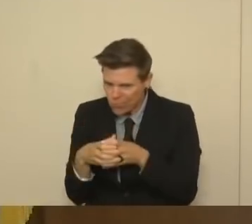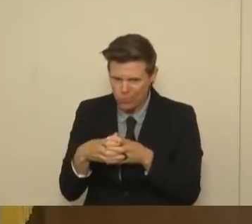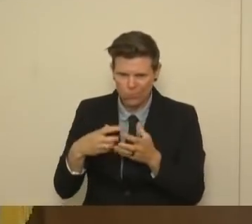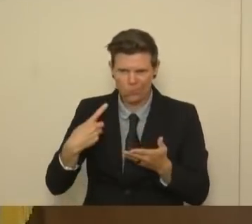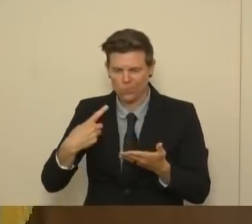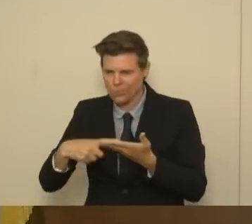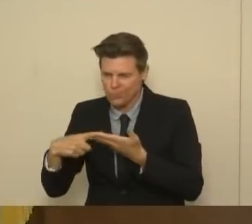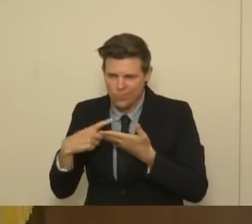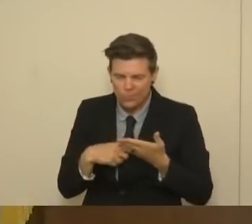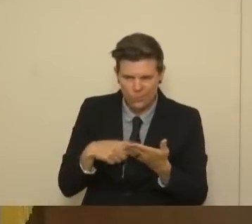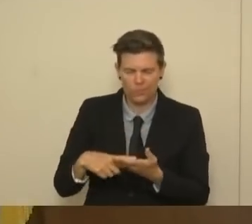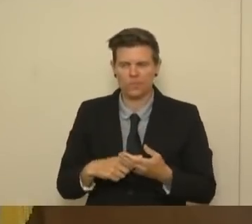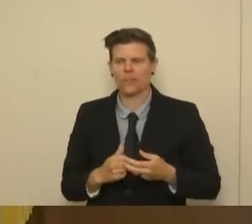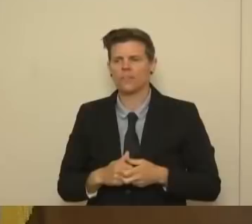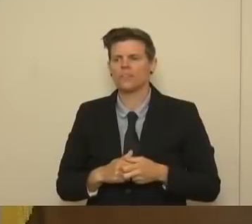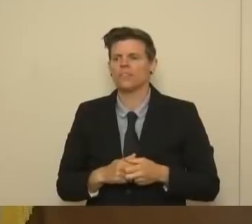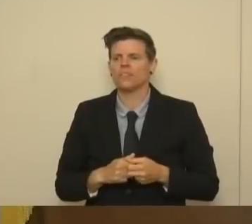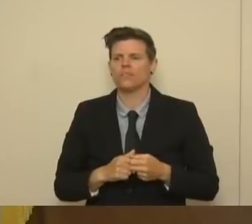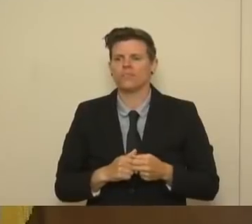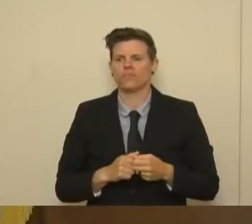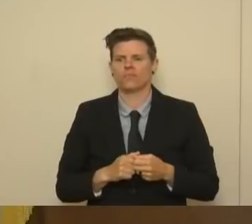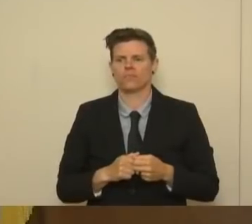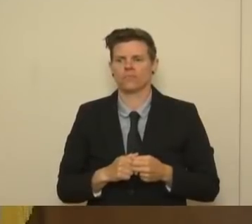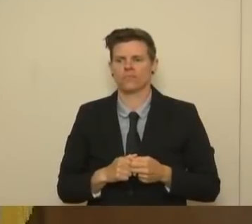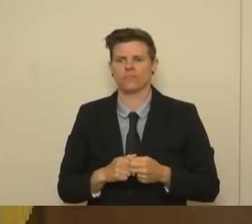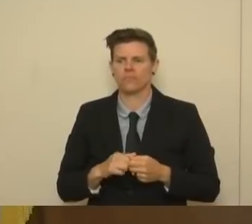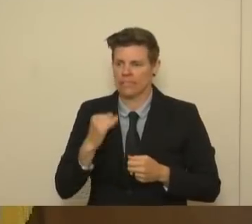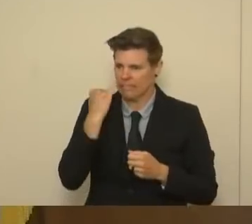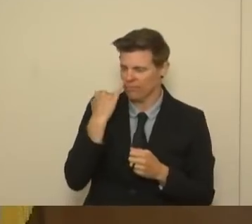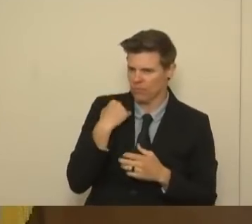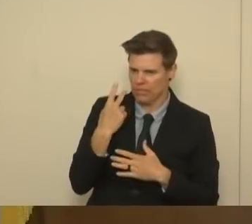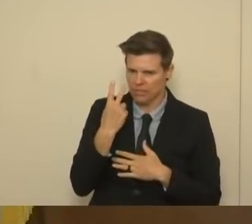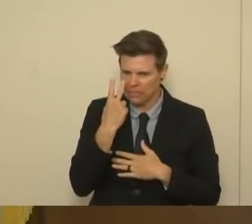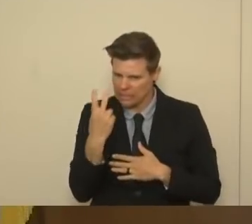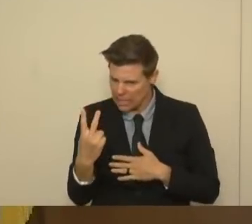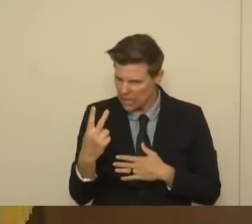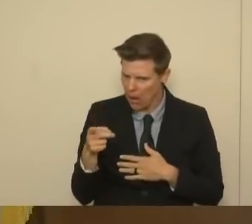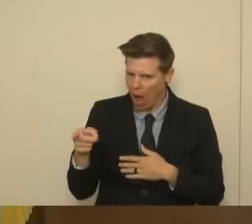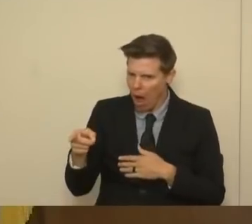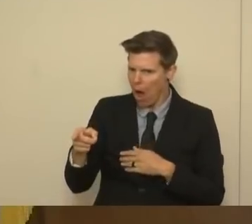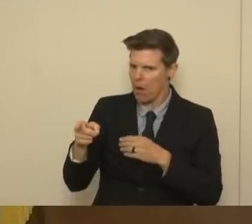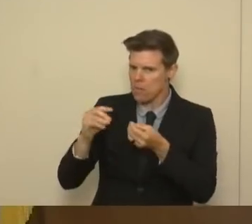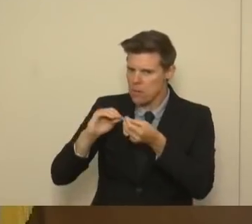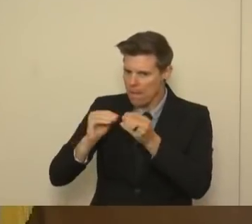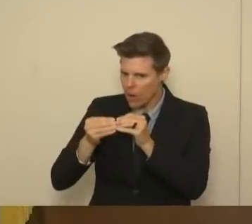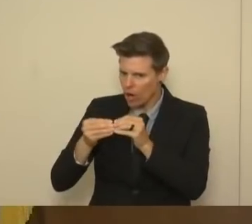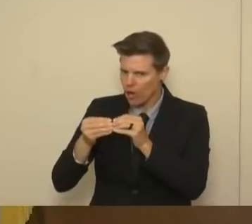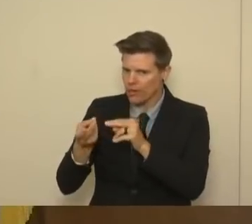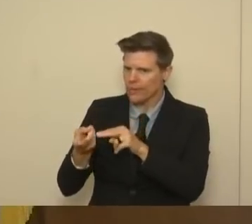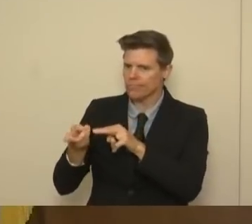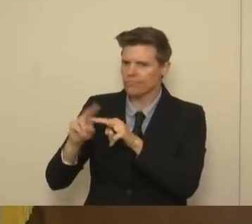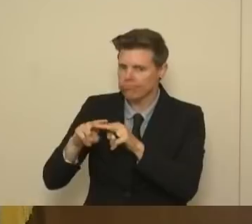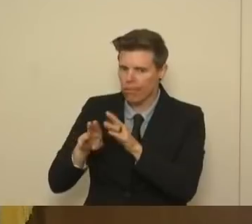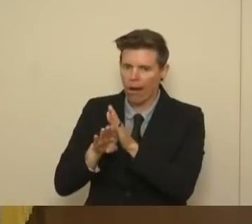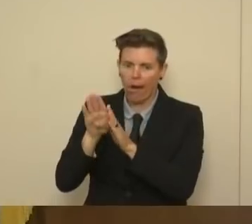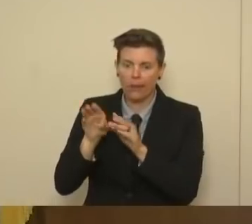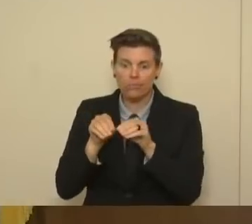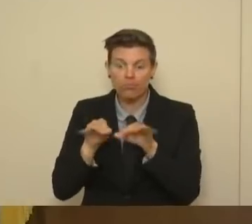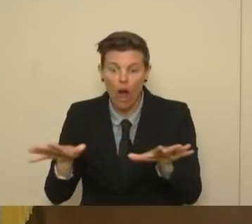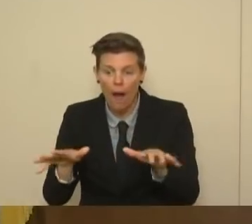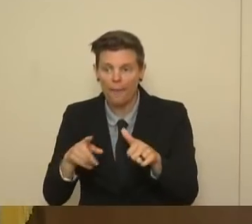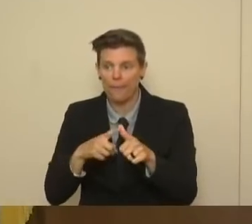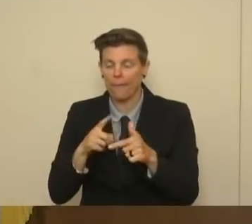upset every time we get any numbers about spread, increased cases, people in the hospital, people